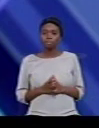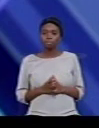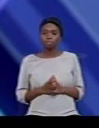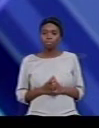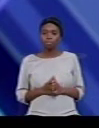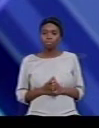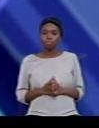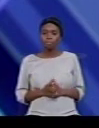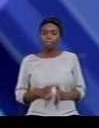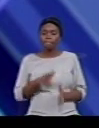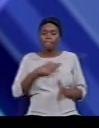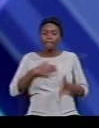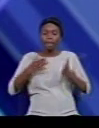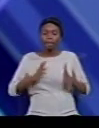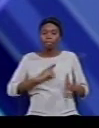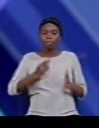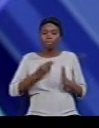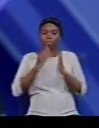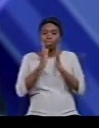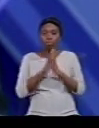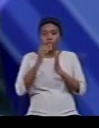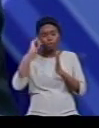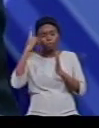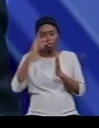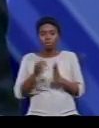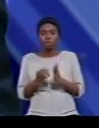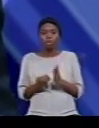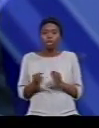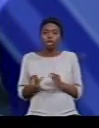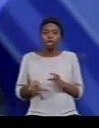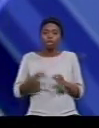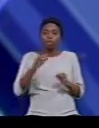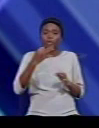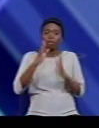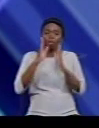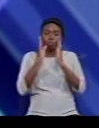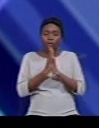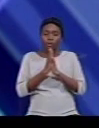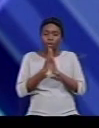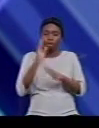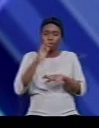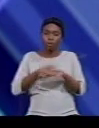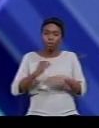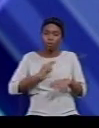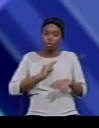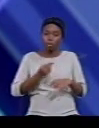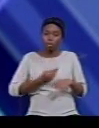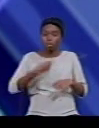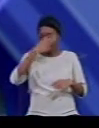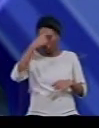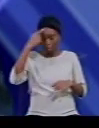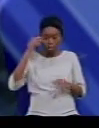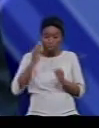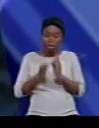And let us pray for the outpouring of spirit of prayer and intercession upon us, because if we cannot